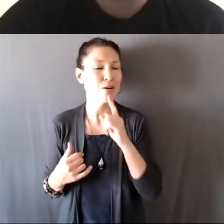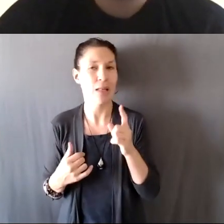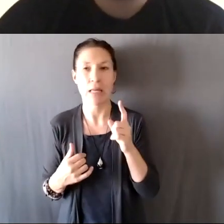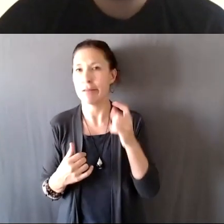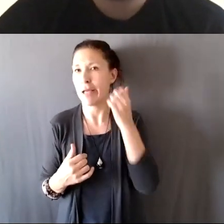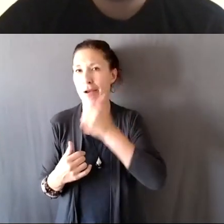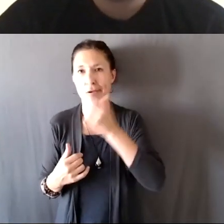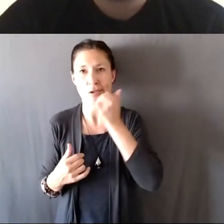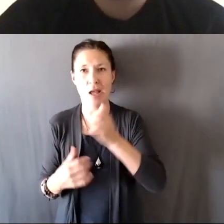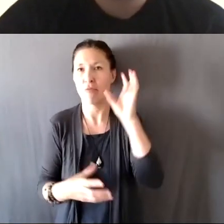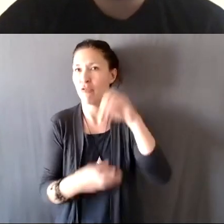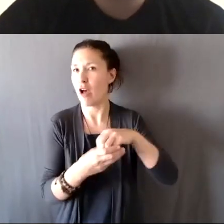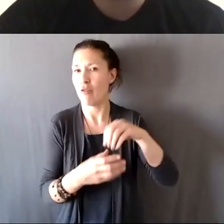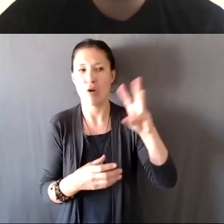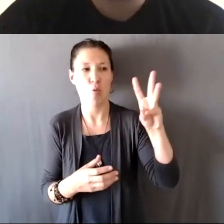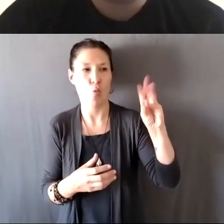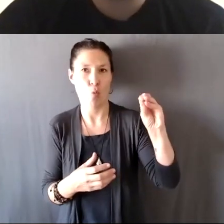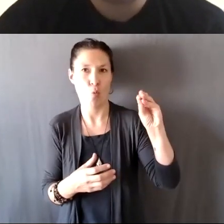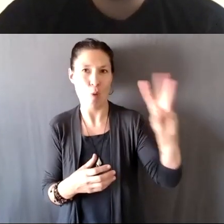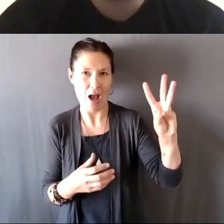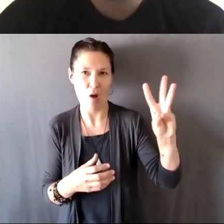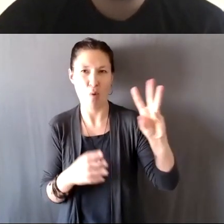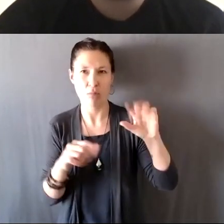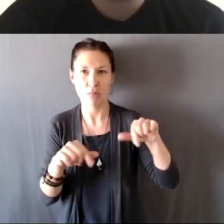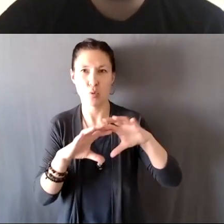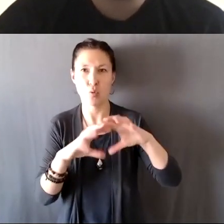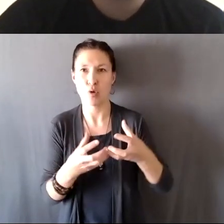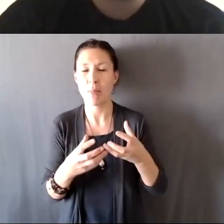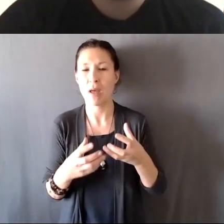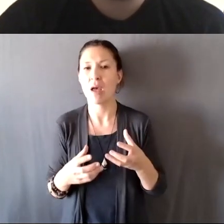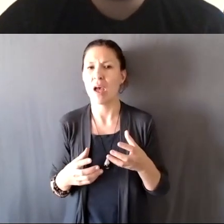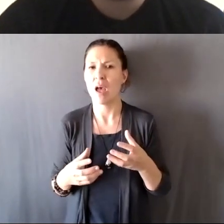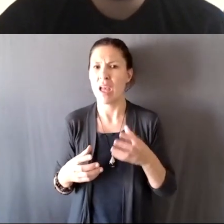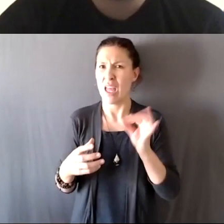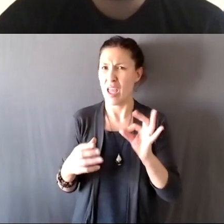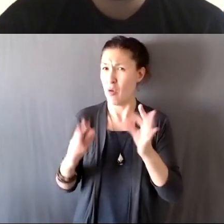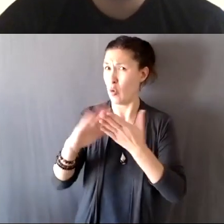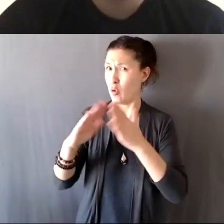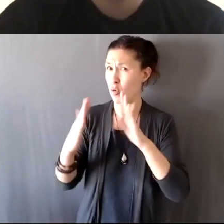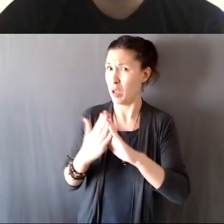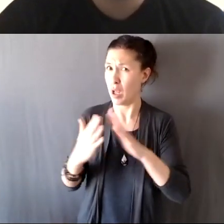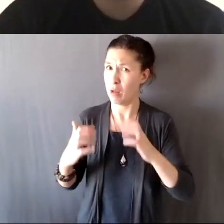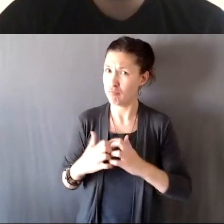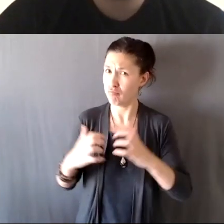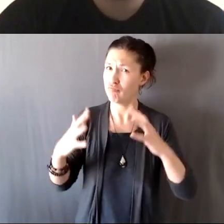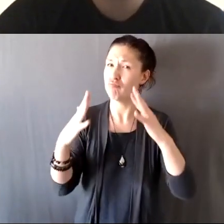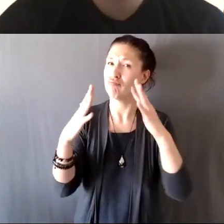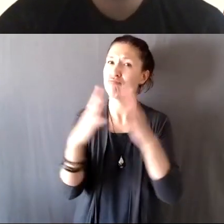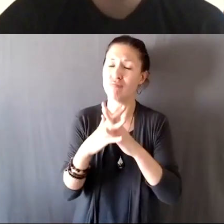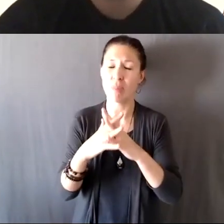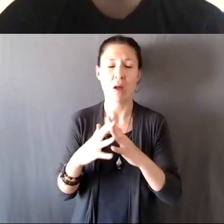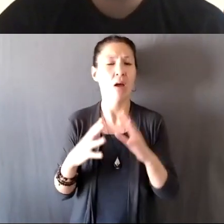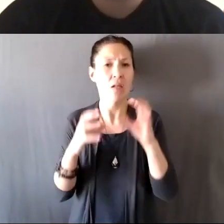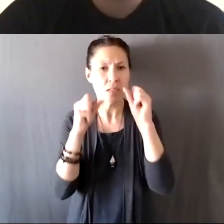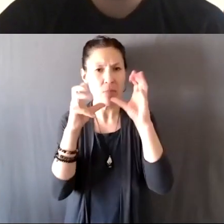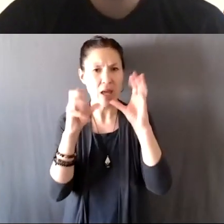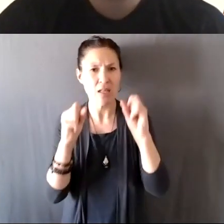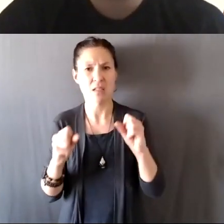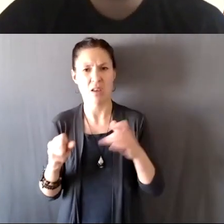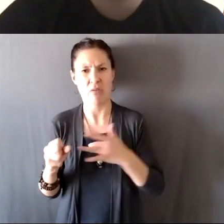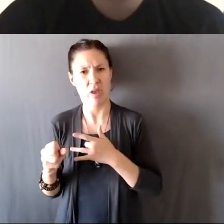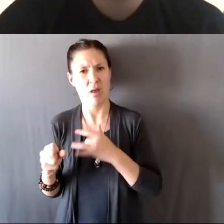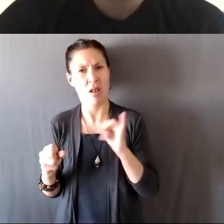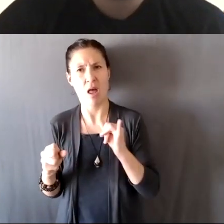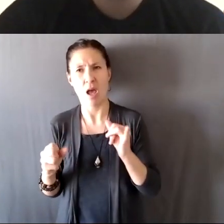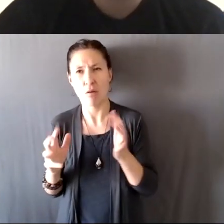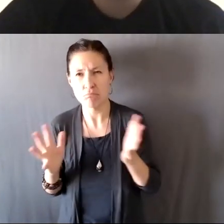shows me what it feels like when community is created, and how empowering and healing that kind of learning and nurturing can be, especially when we do it